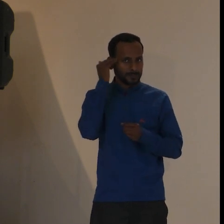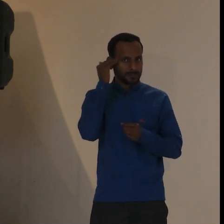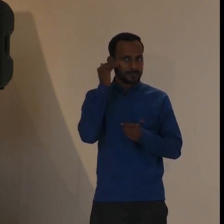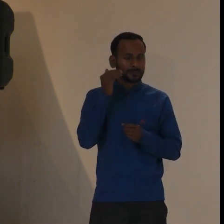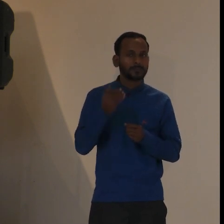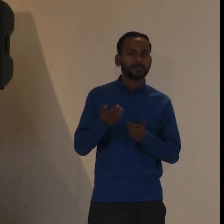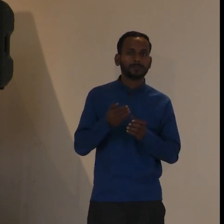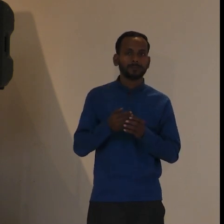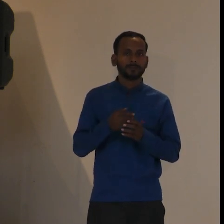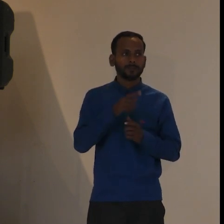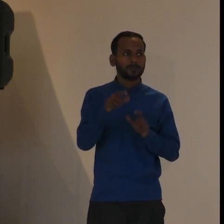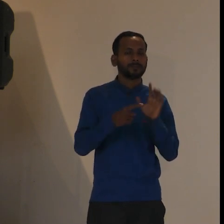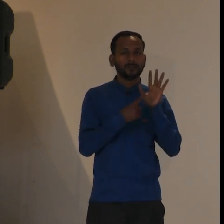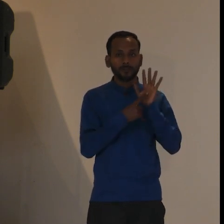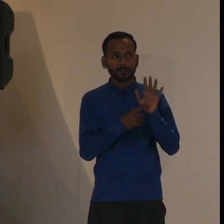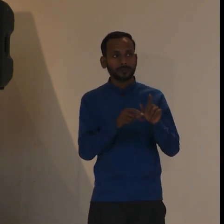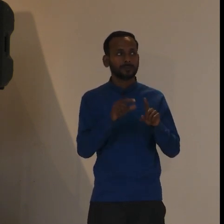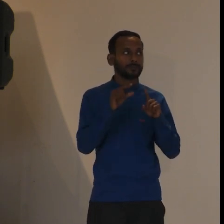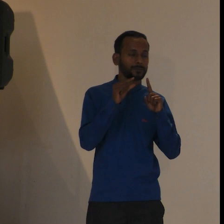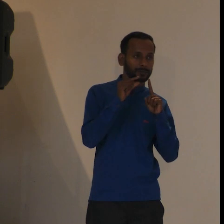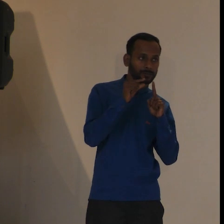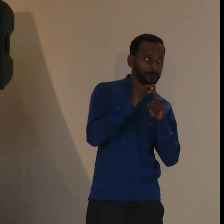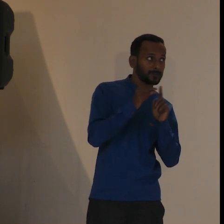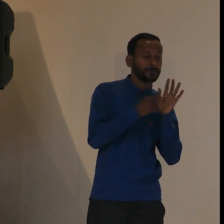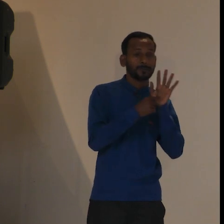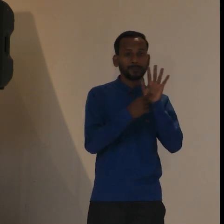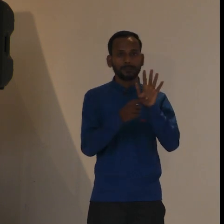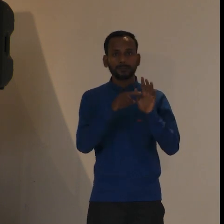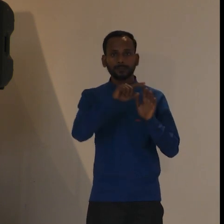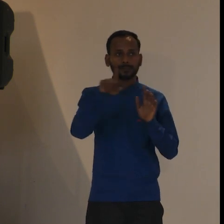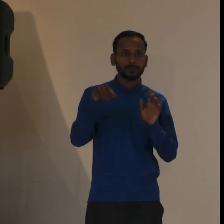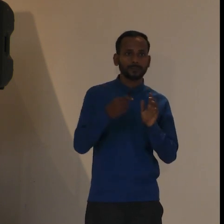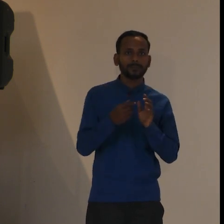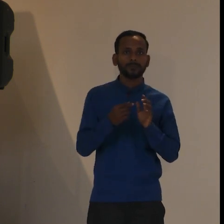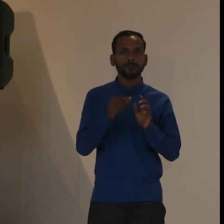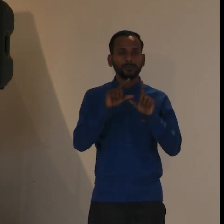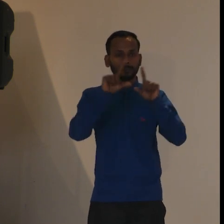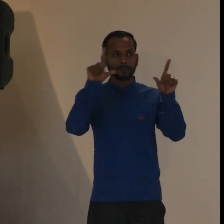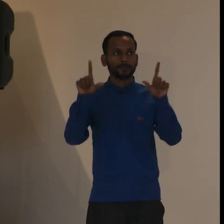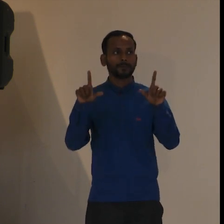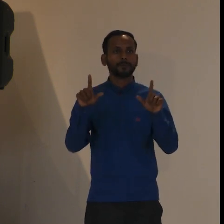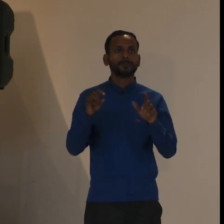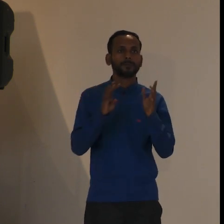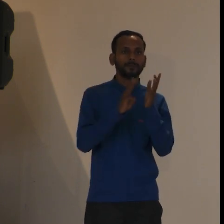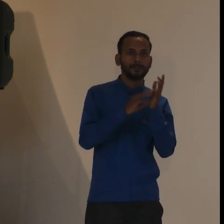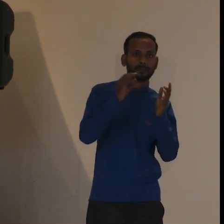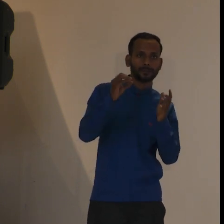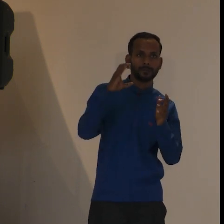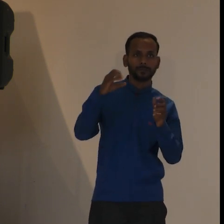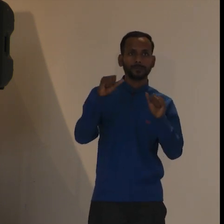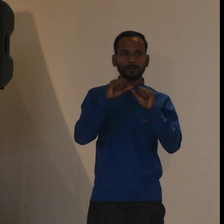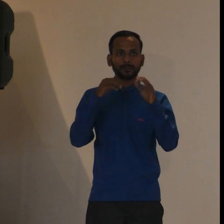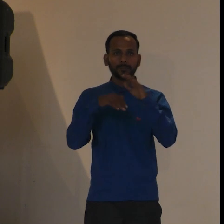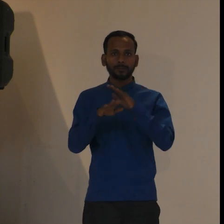almost seems in your presentation that this could be a community museum also. What is a museum like MoCA? What does it intend to